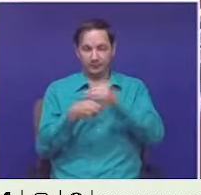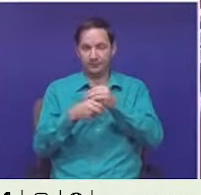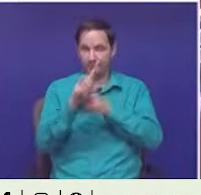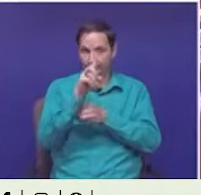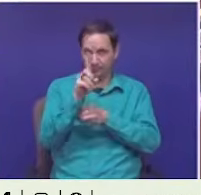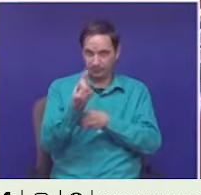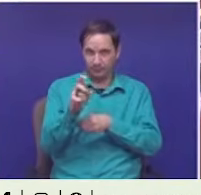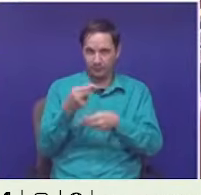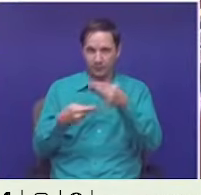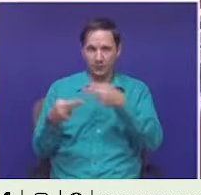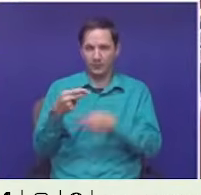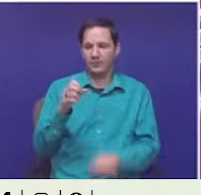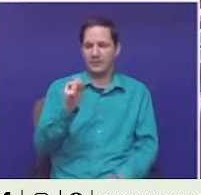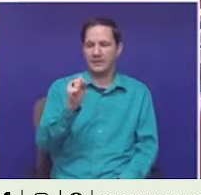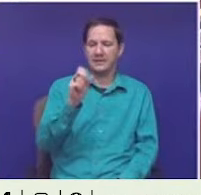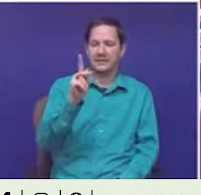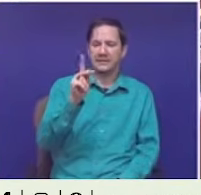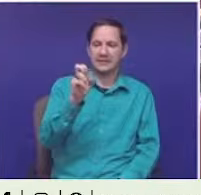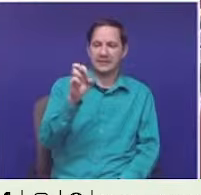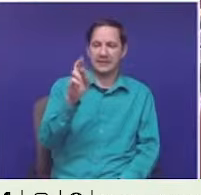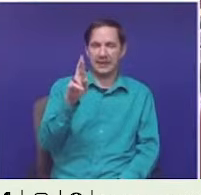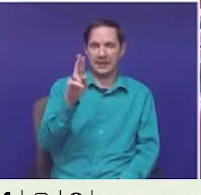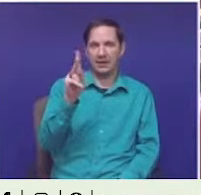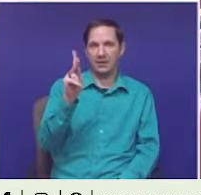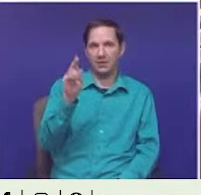from Honorable Skier Kochel.